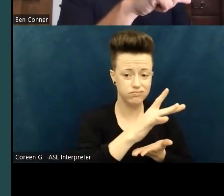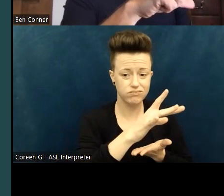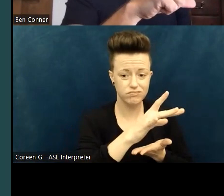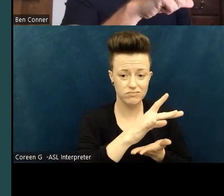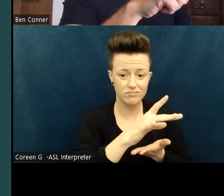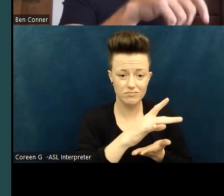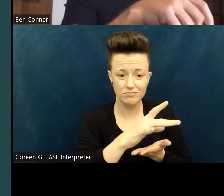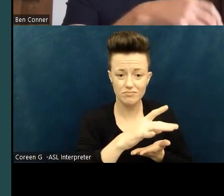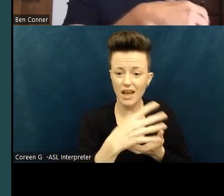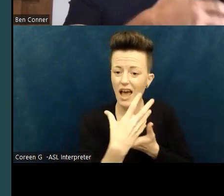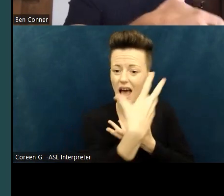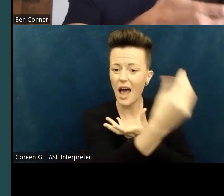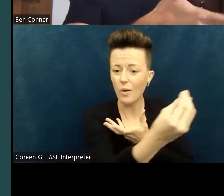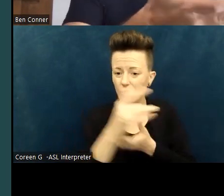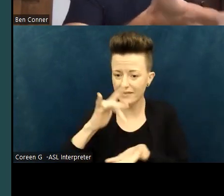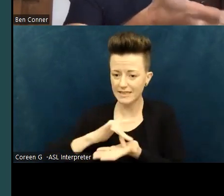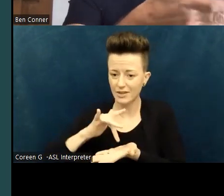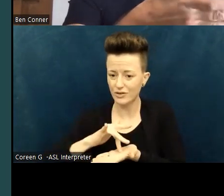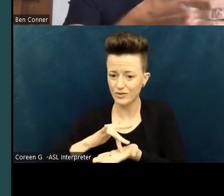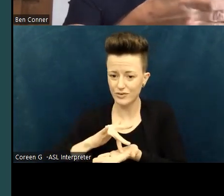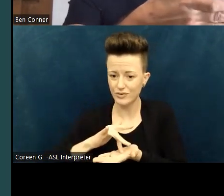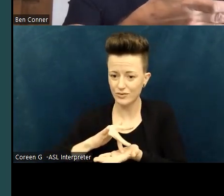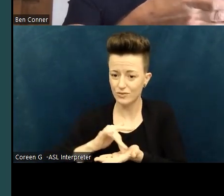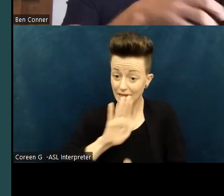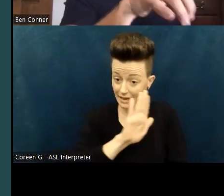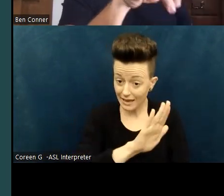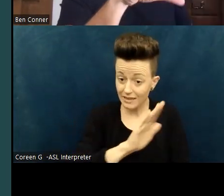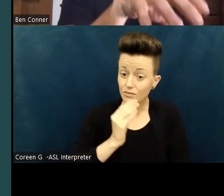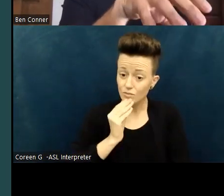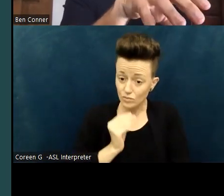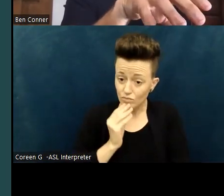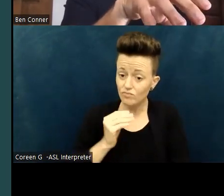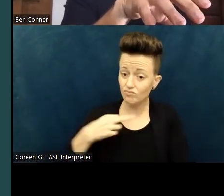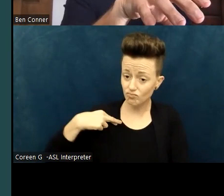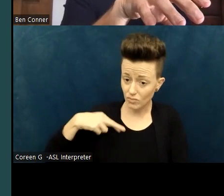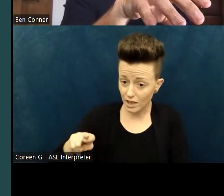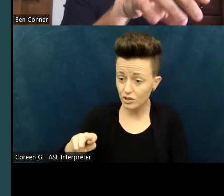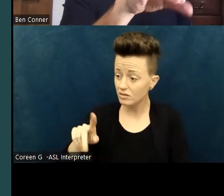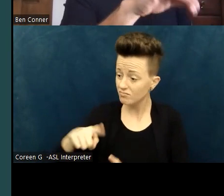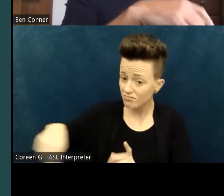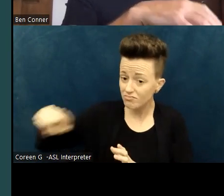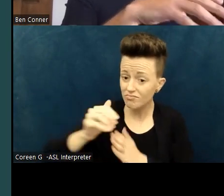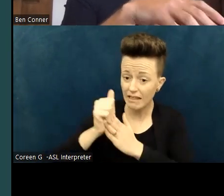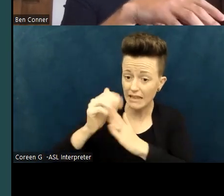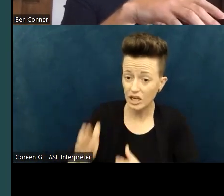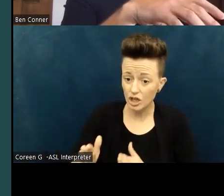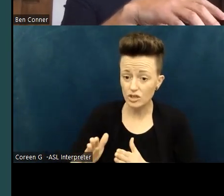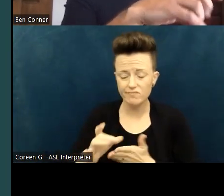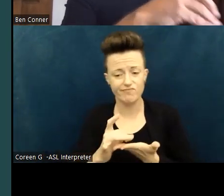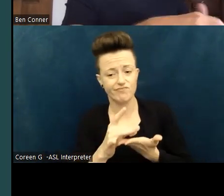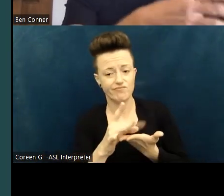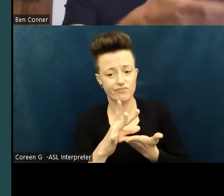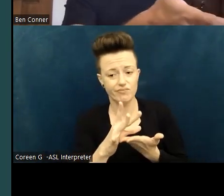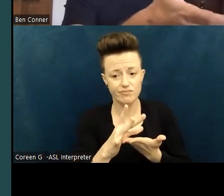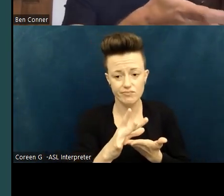Jew outside the center of his own culture group. And as a Jew, he's an outsider in